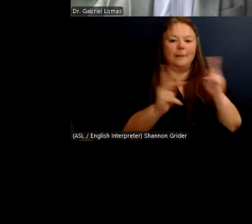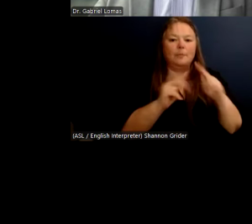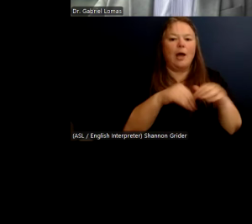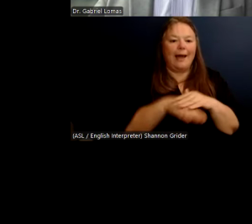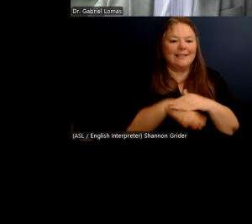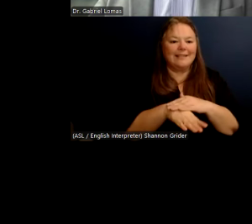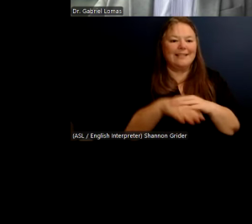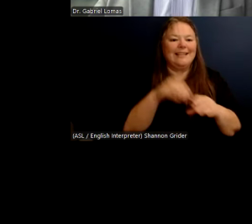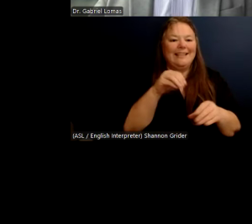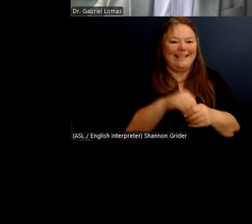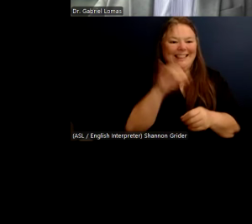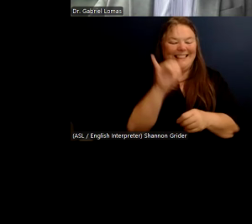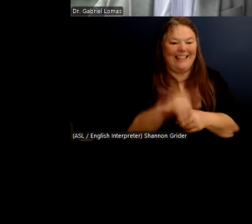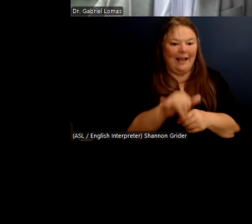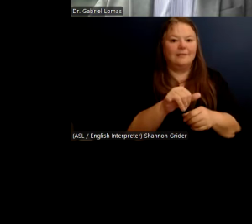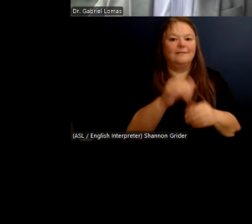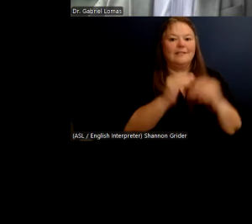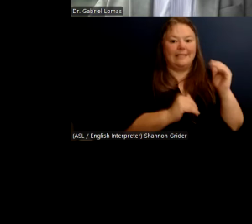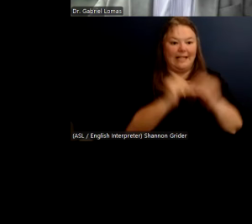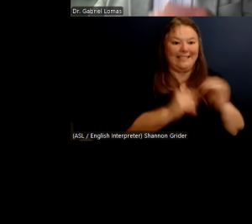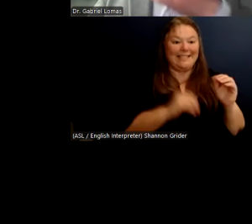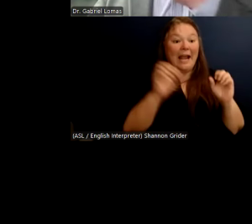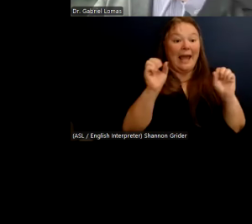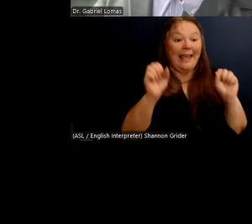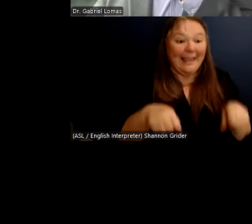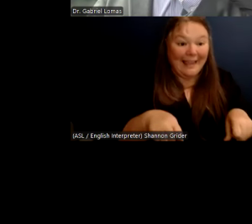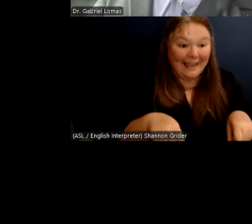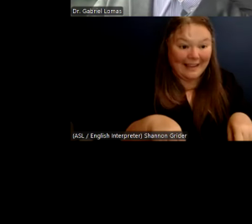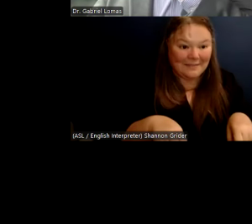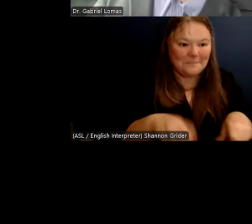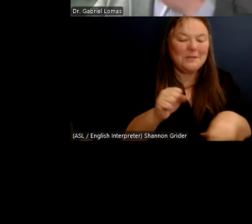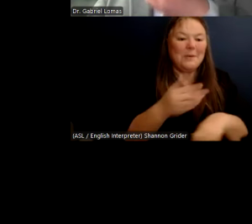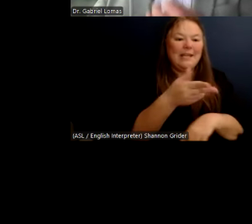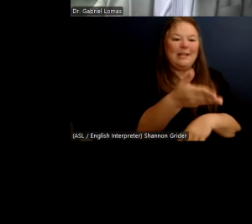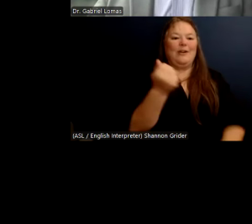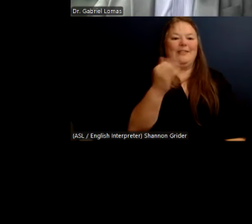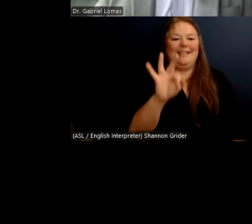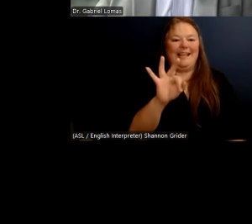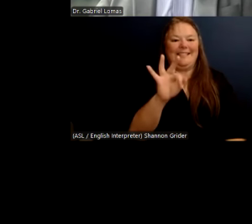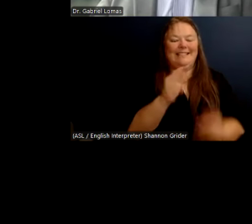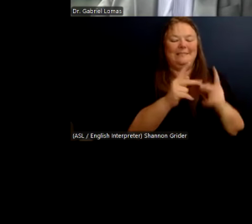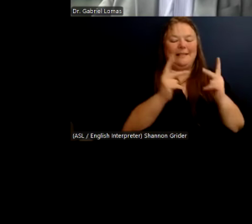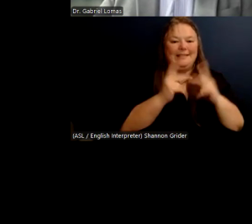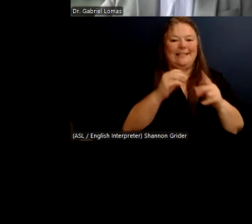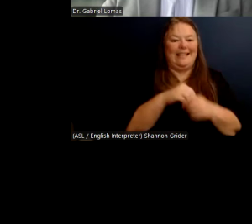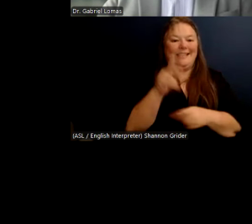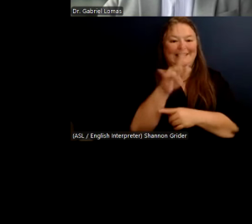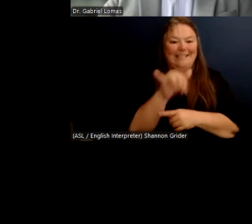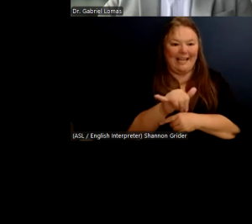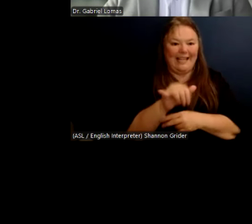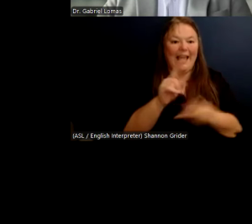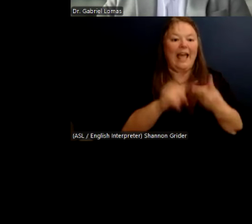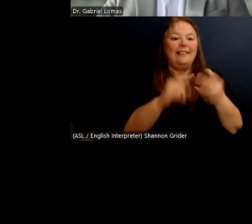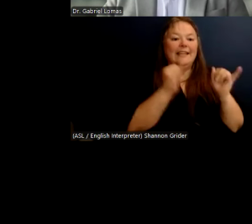and at which facilities. Next slide. So here are the 19 facilities, and here are the individuals